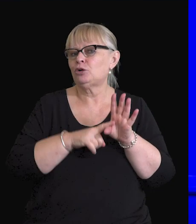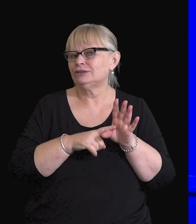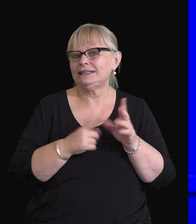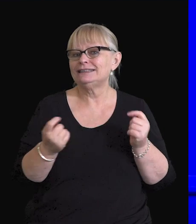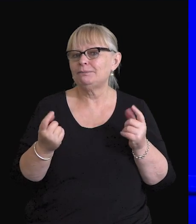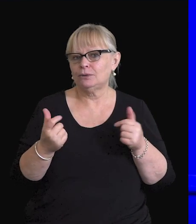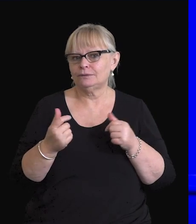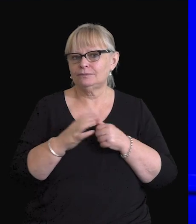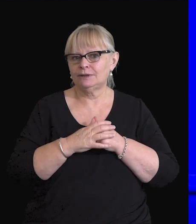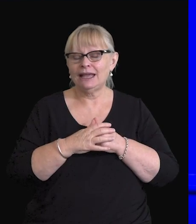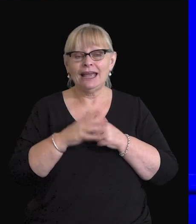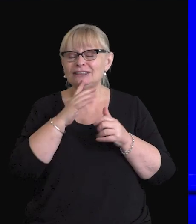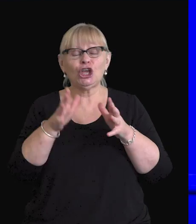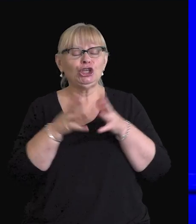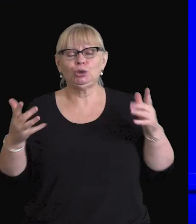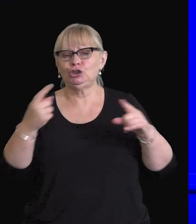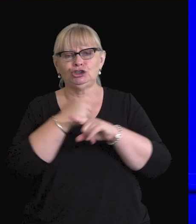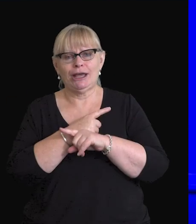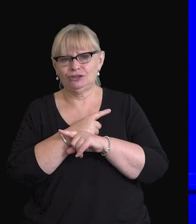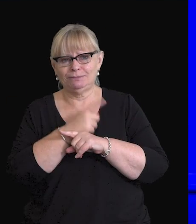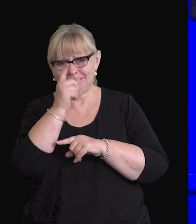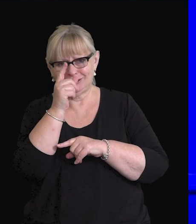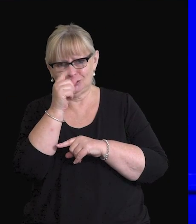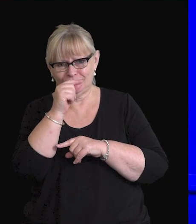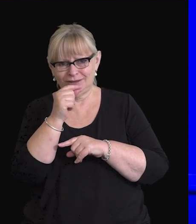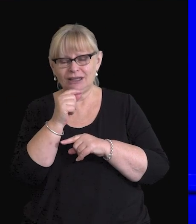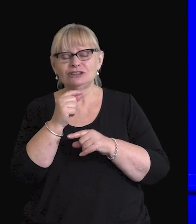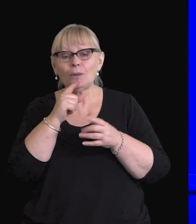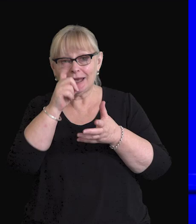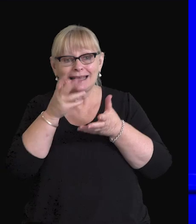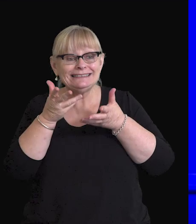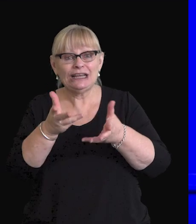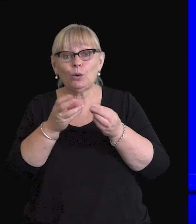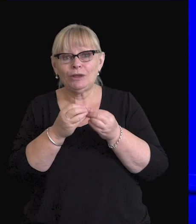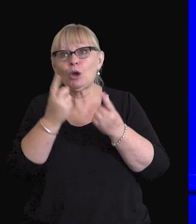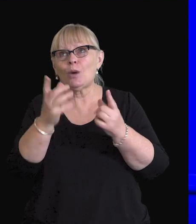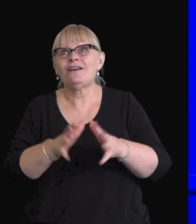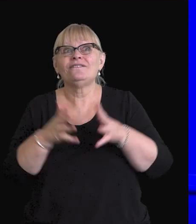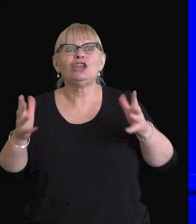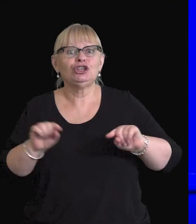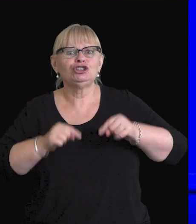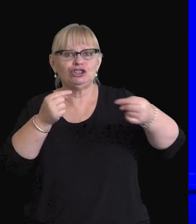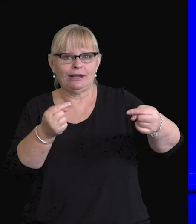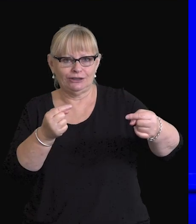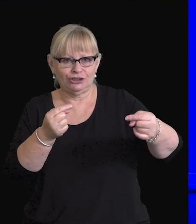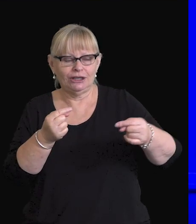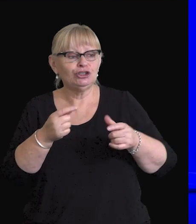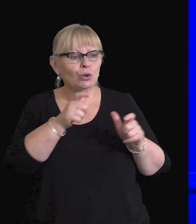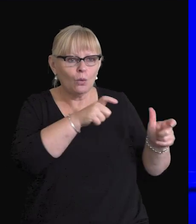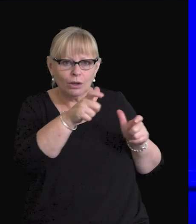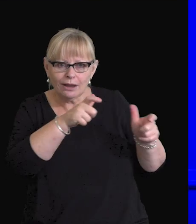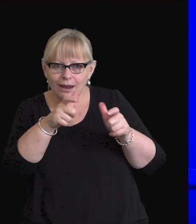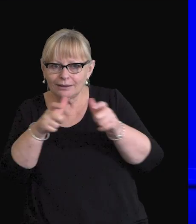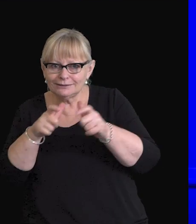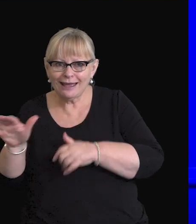simply. Digital is a game changer for democracy. It enables us to deal with one of the greatest challenges of democracy, the challenge of